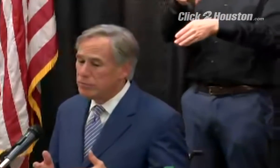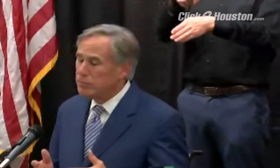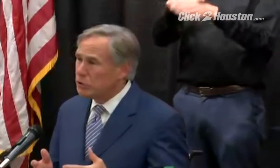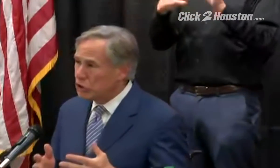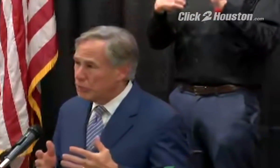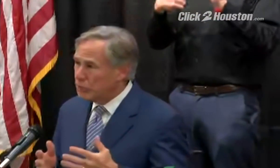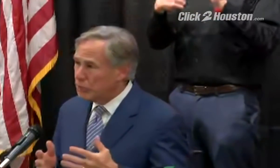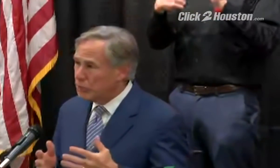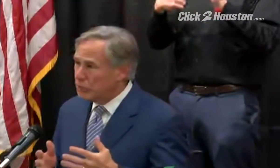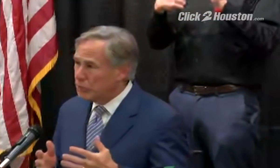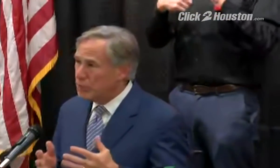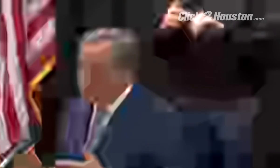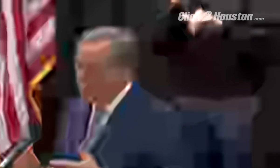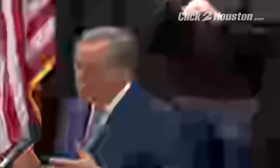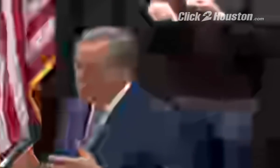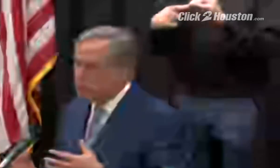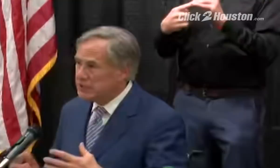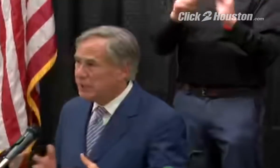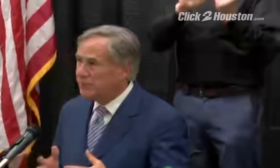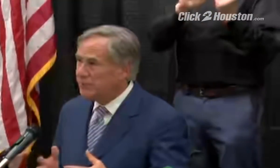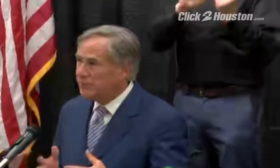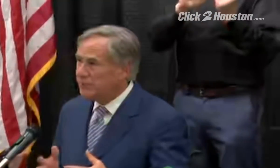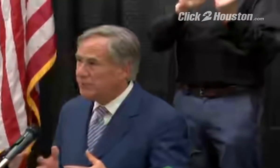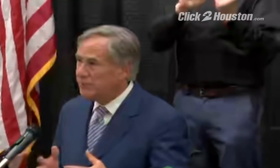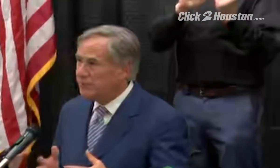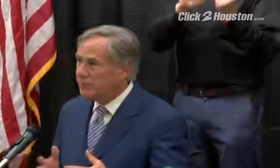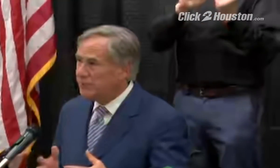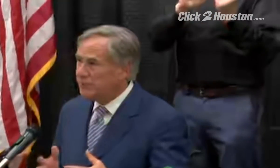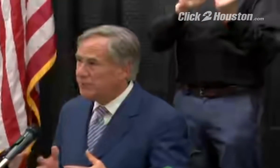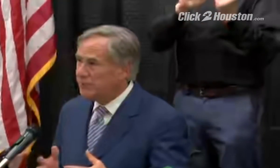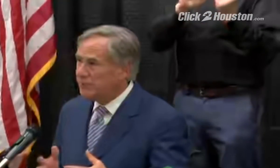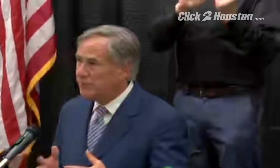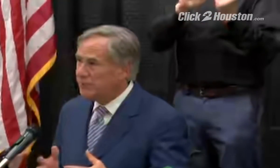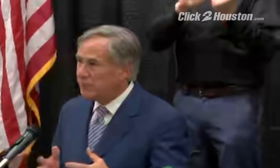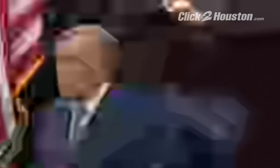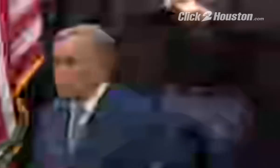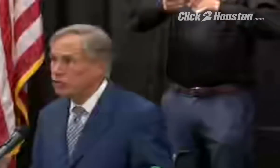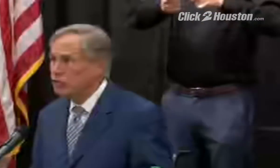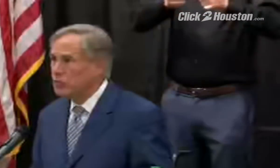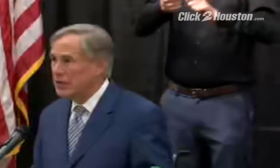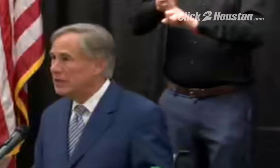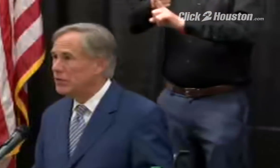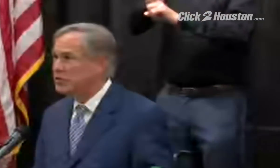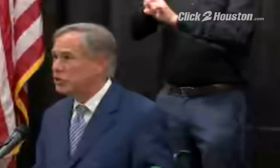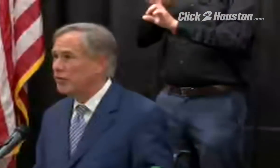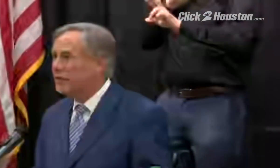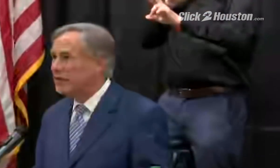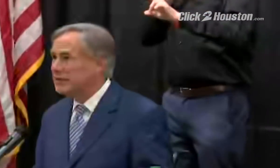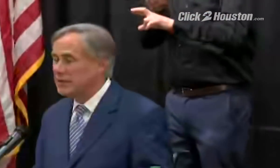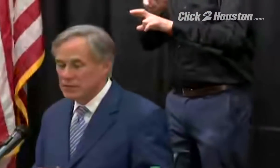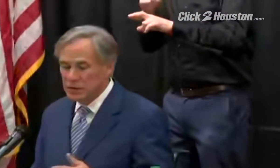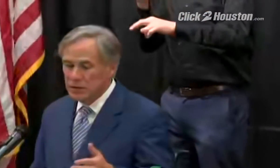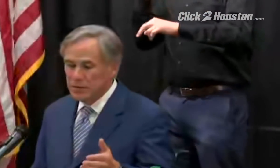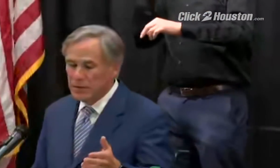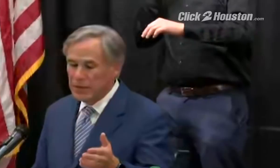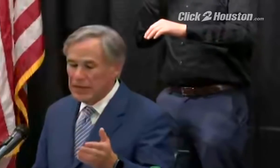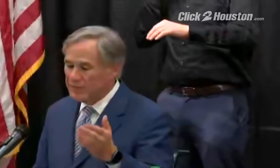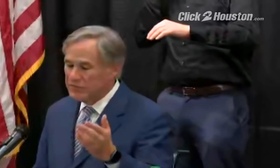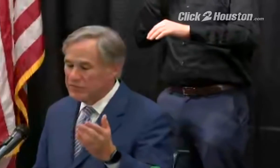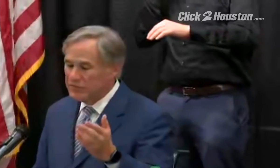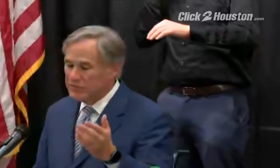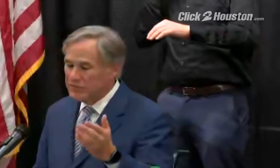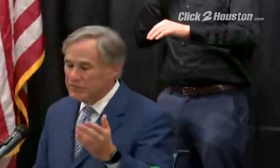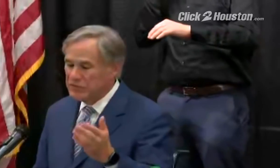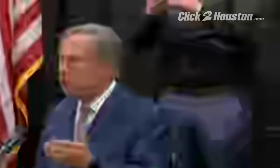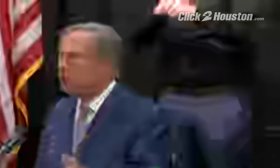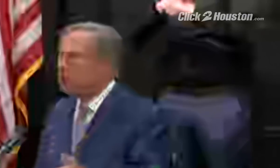how communities self-regulate and self-respond to an increase in COVID-19. I've